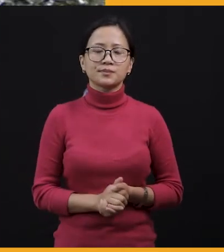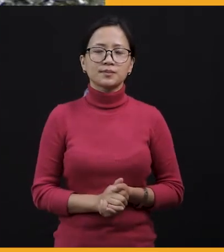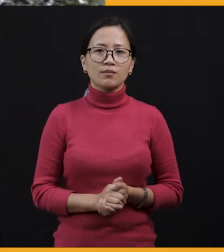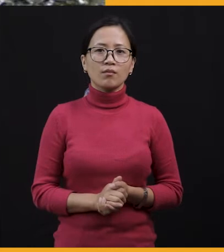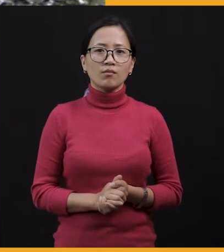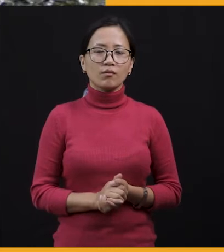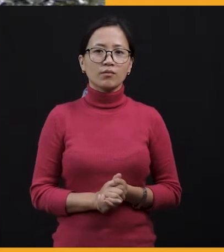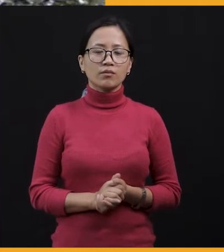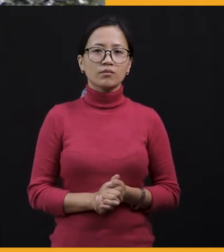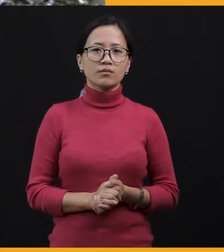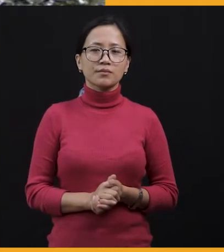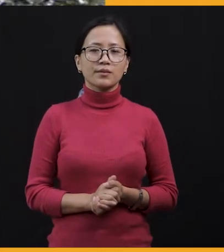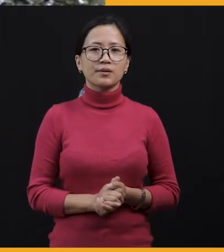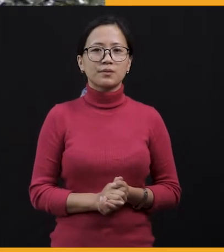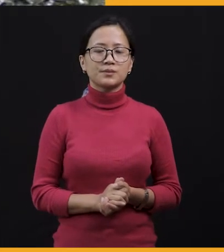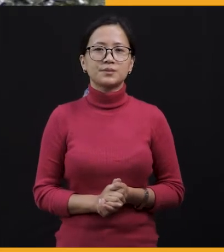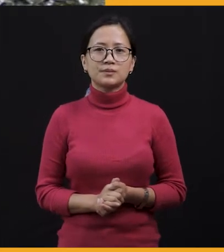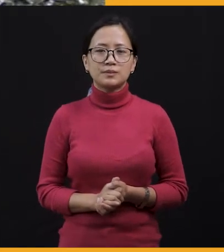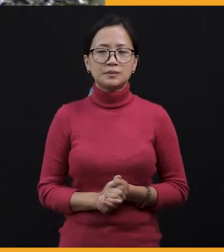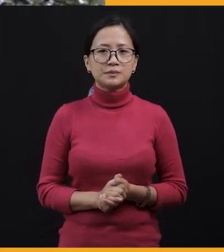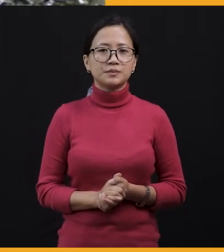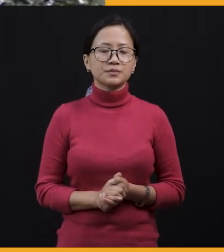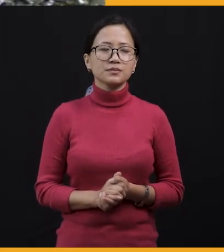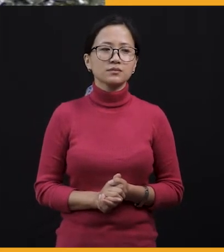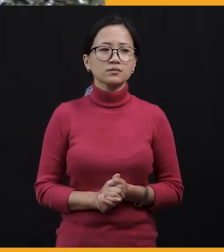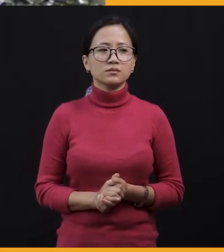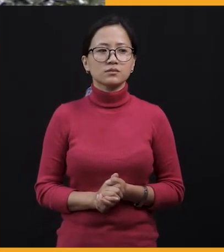Okay, have you heard about the ores or not?